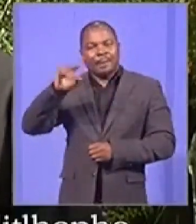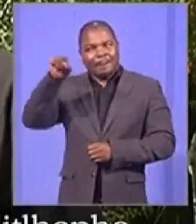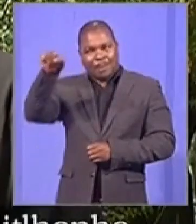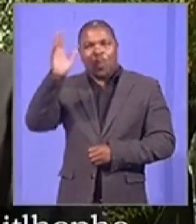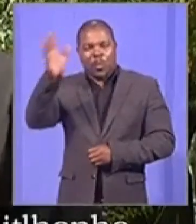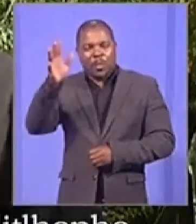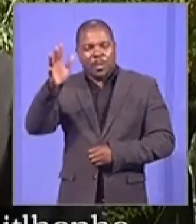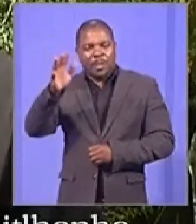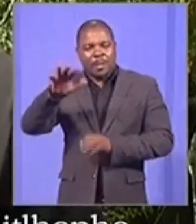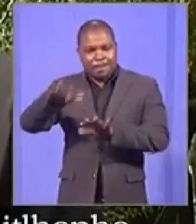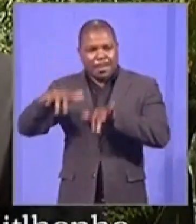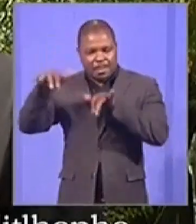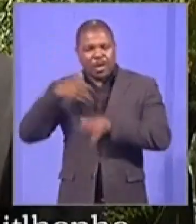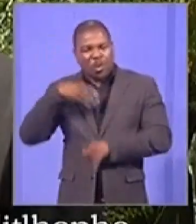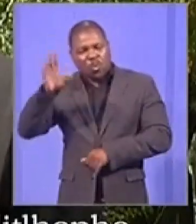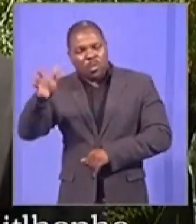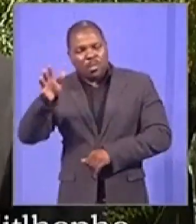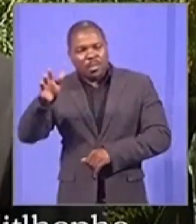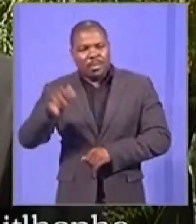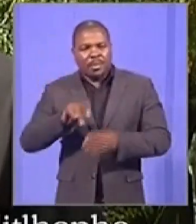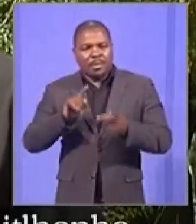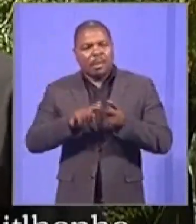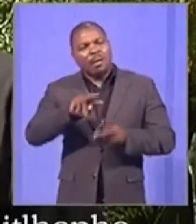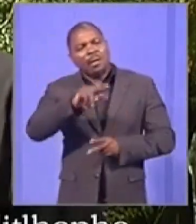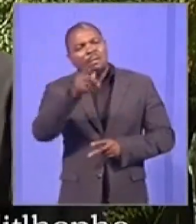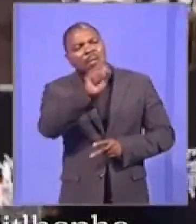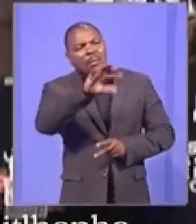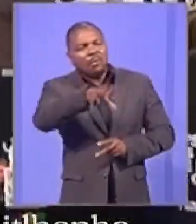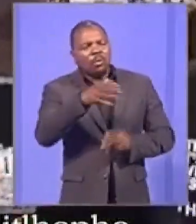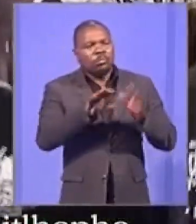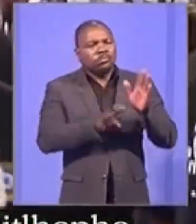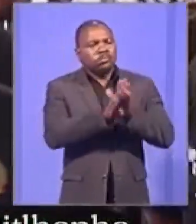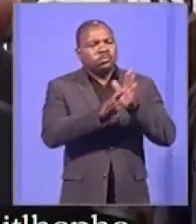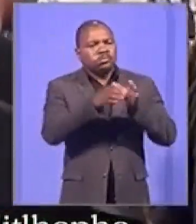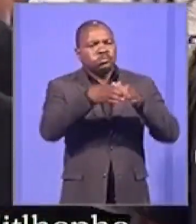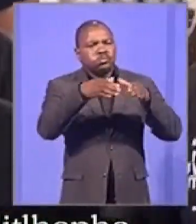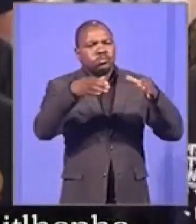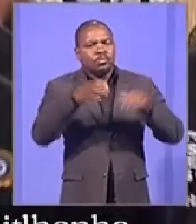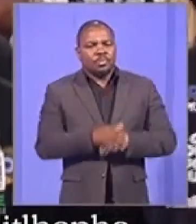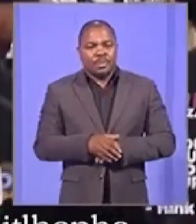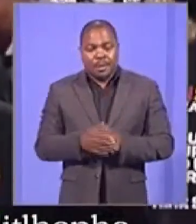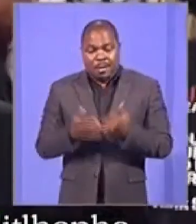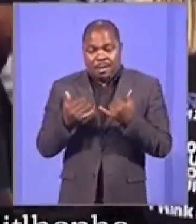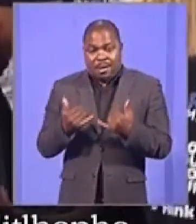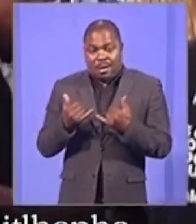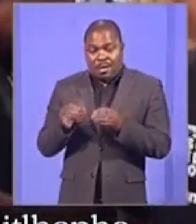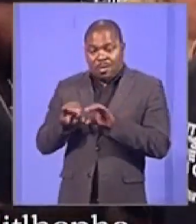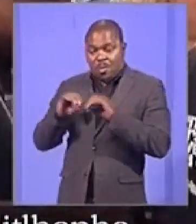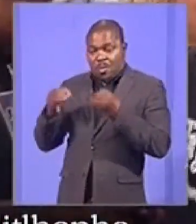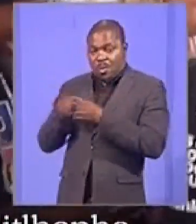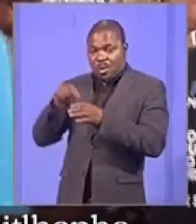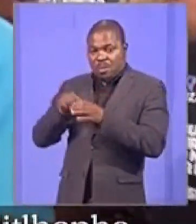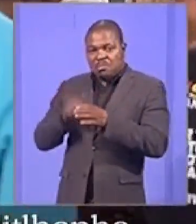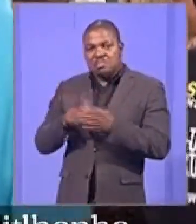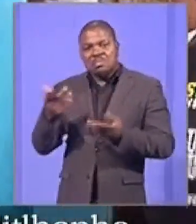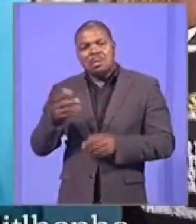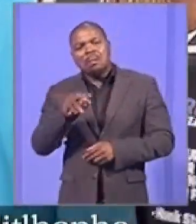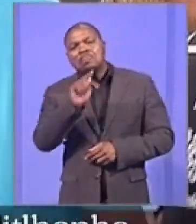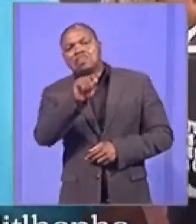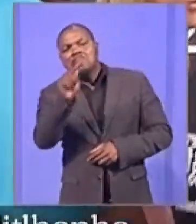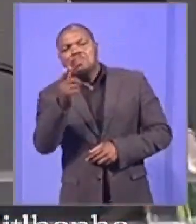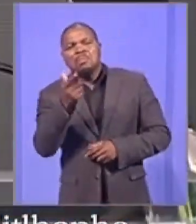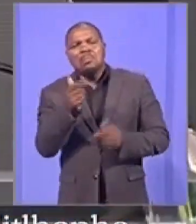legislature. We are continuously growing in other provinces. Ga jana Rice Mzansi ga ena kgatlego mo dipuisanong tse di